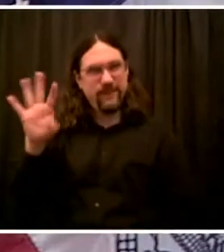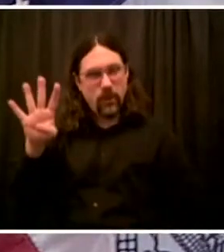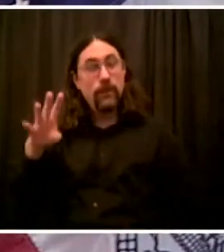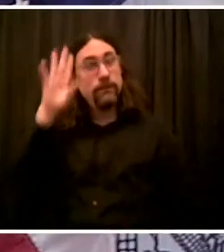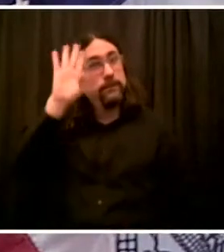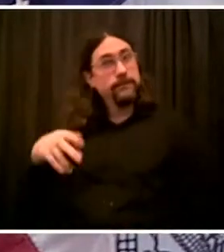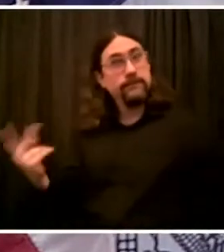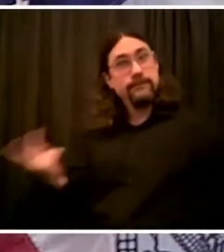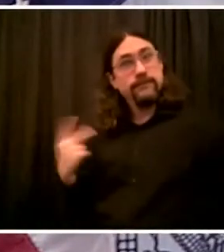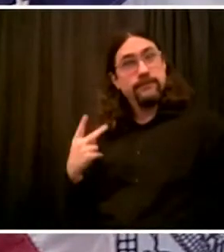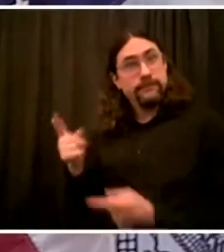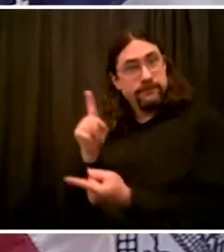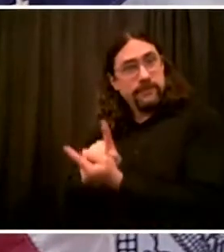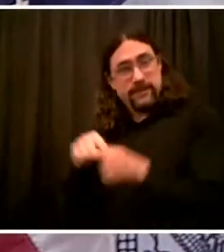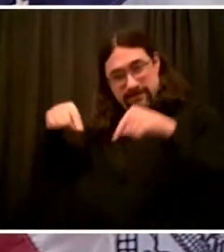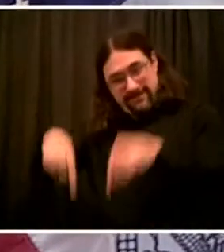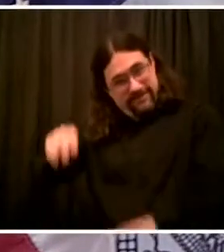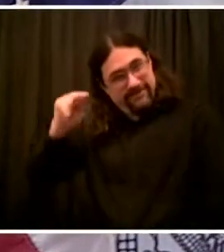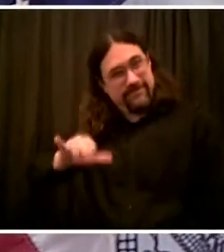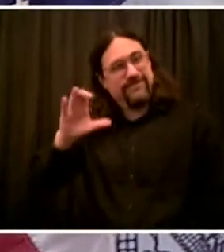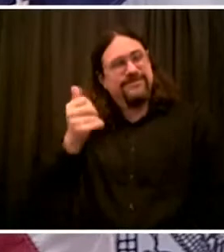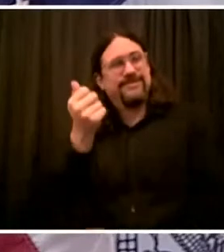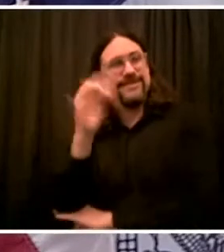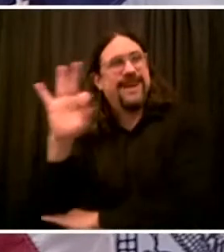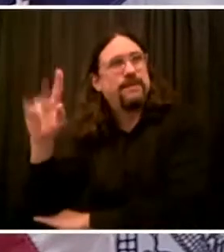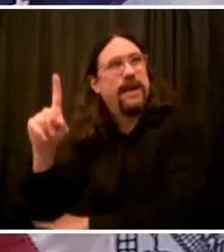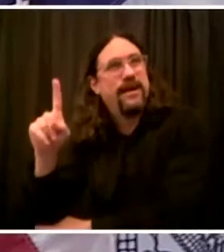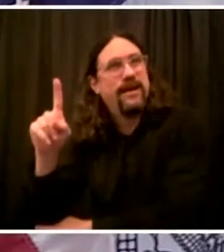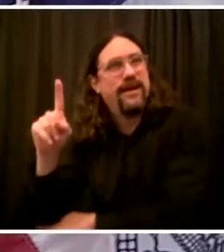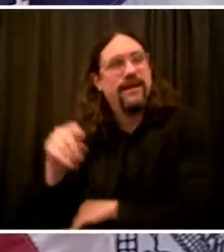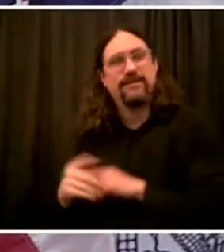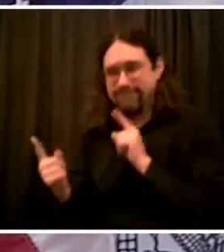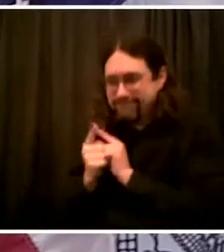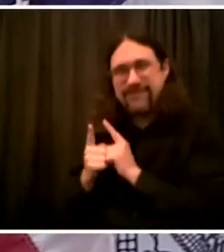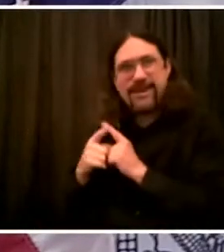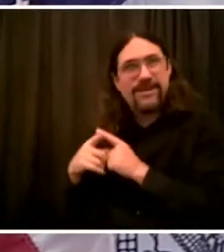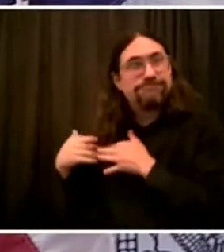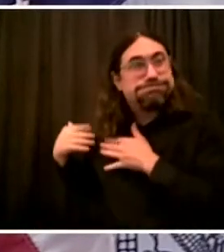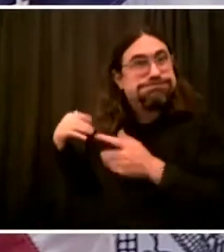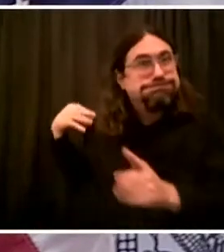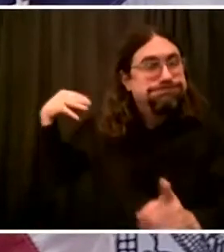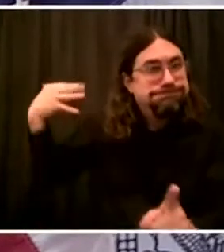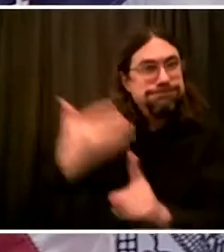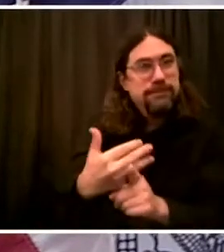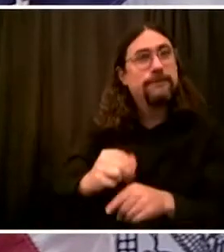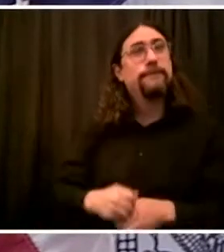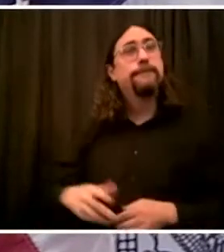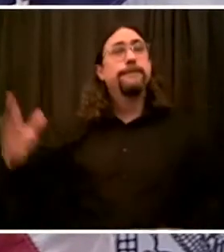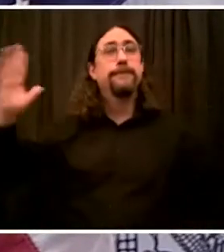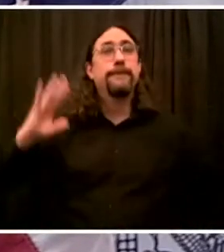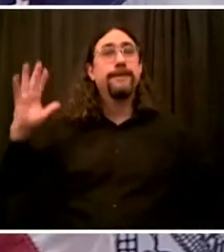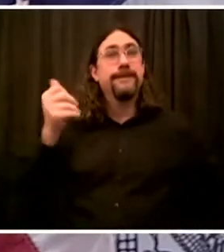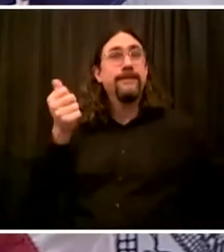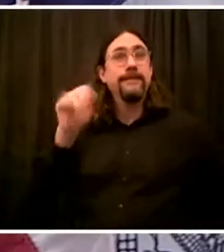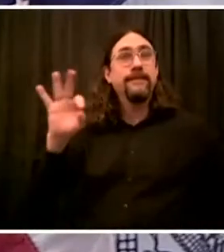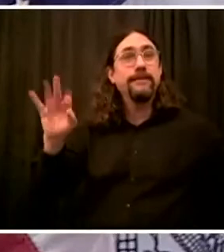time, this city was struggling in so many ways. Even 1991, you could